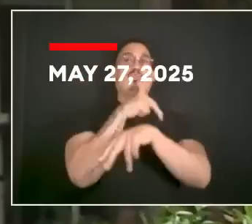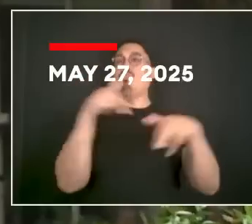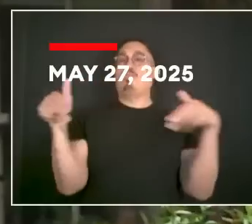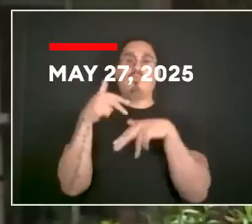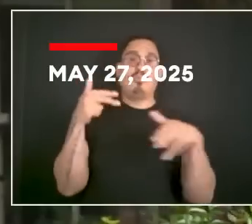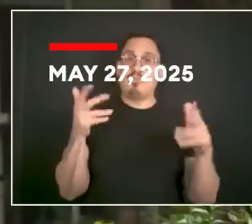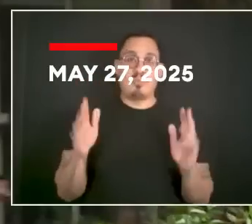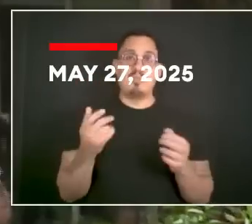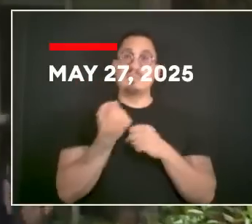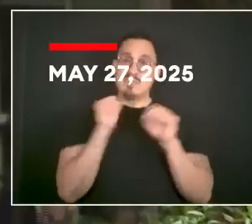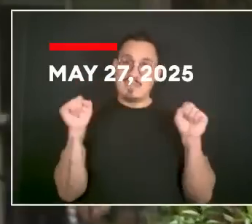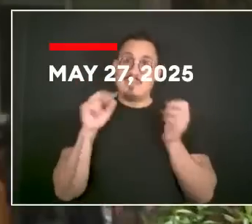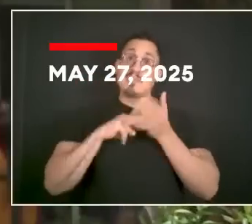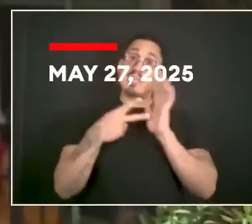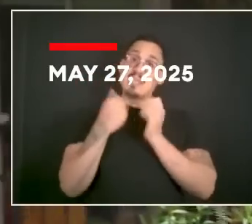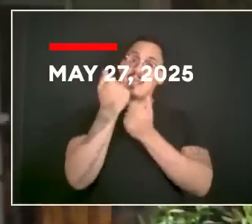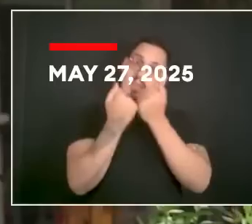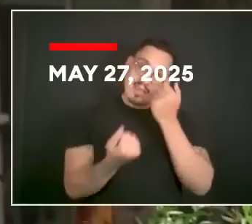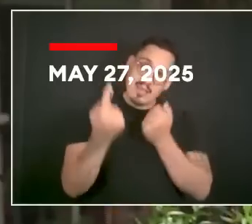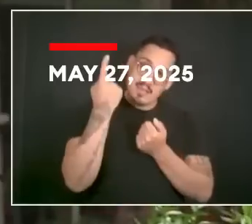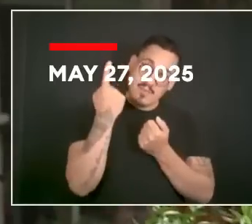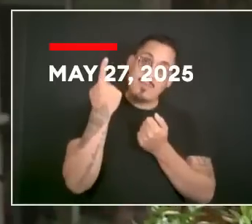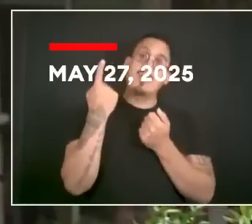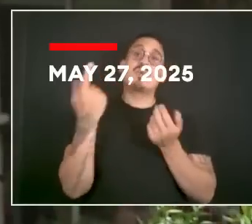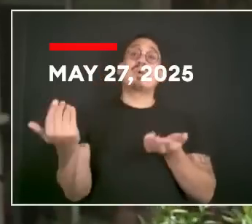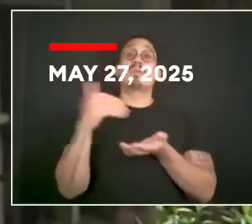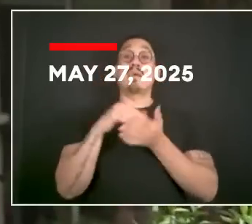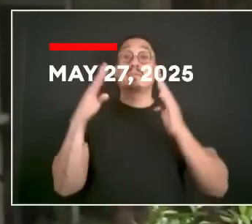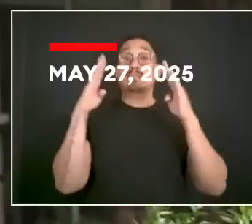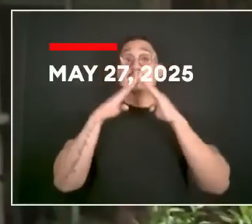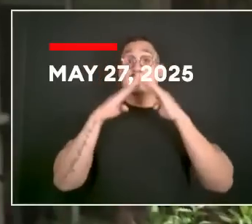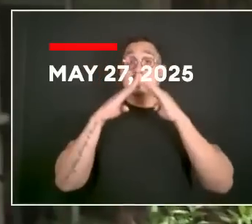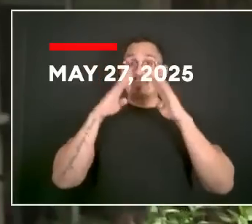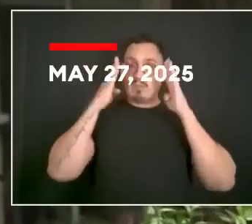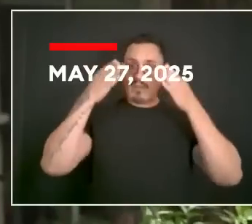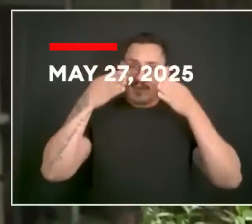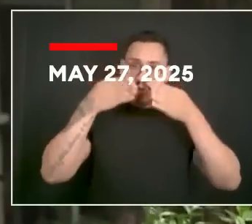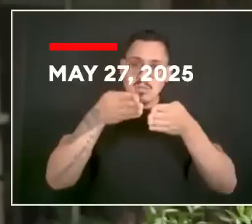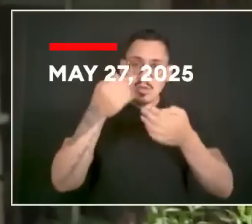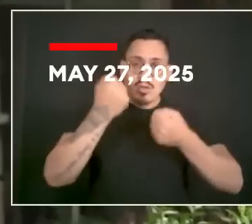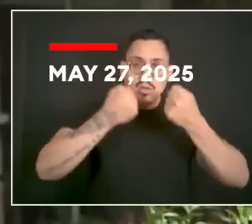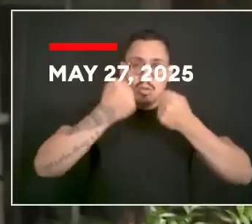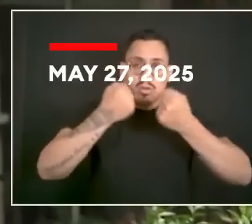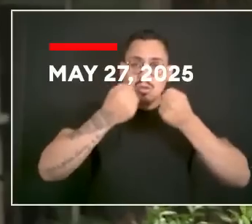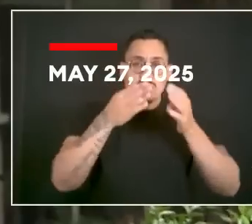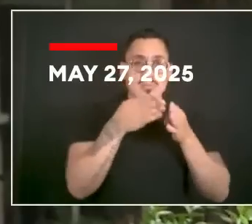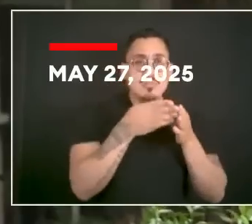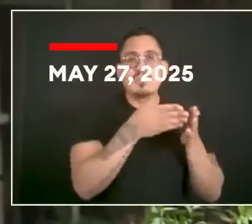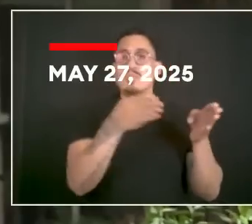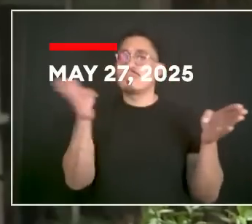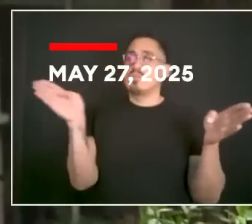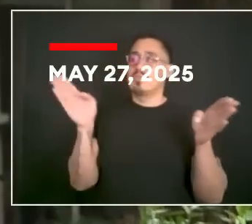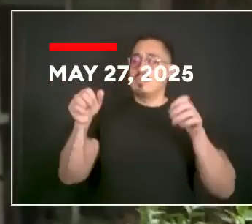too long, has solely been on cars. We need to look at the bikes. We need to look at the mopeds. We need to look